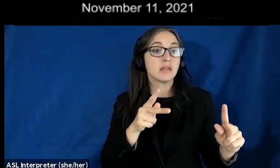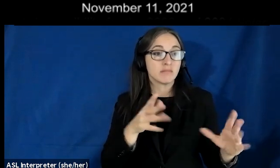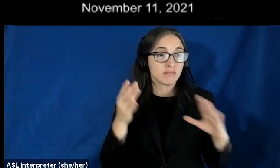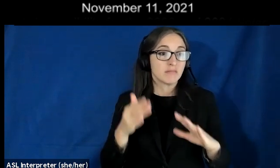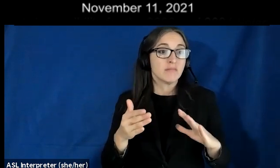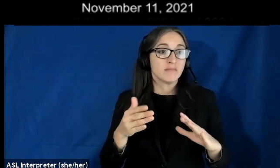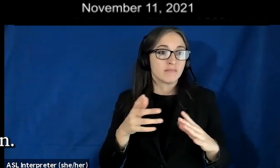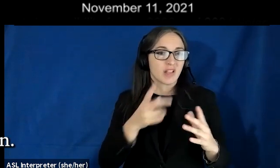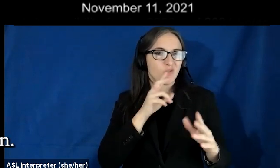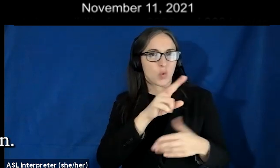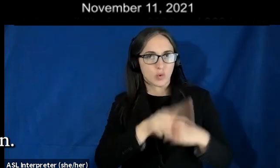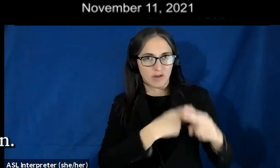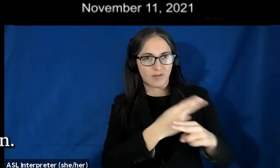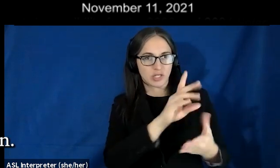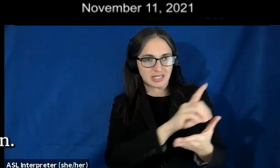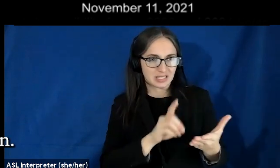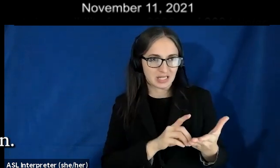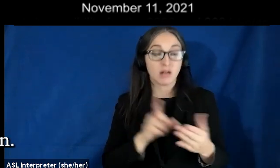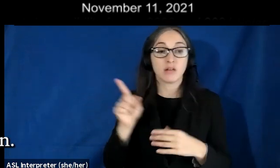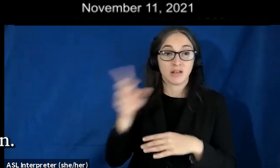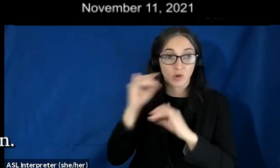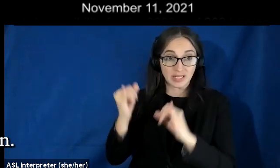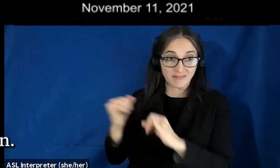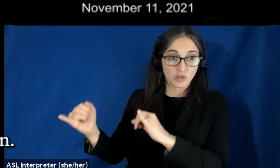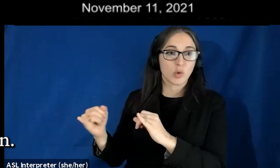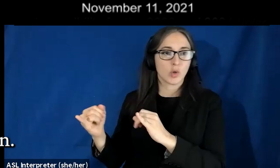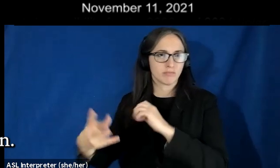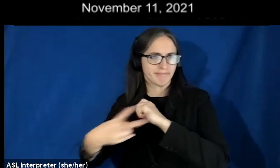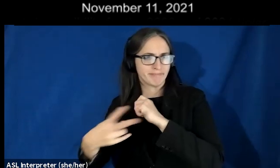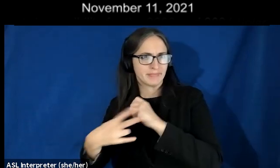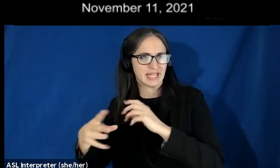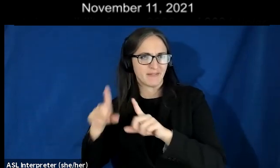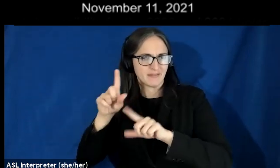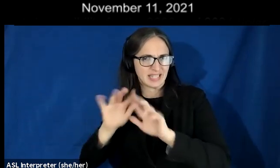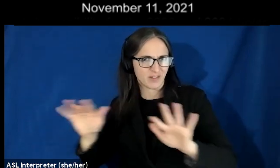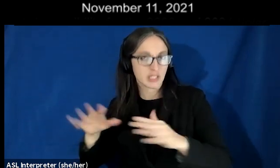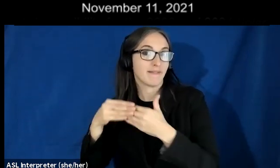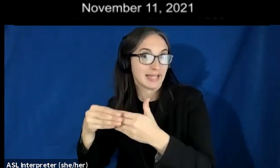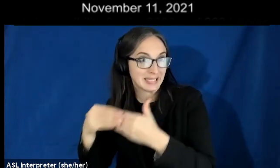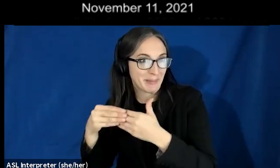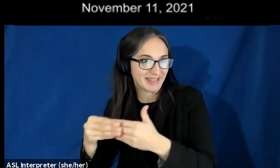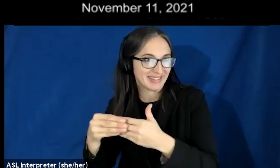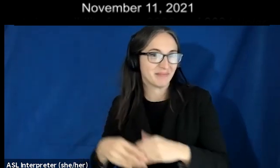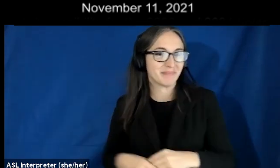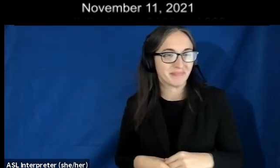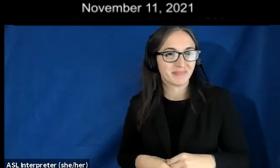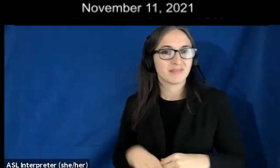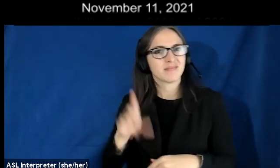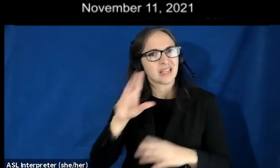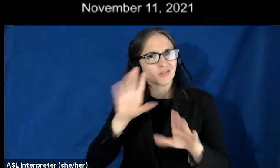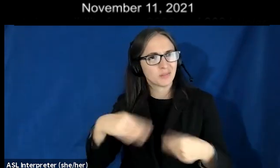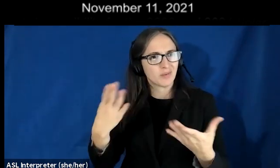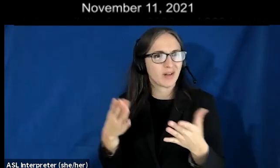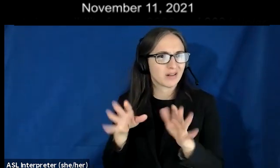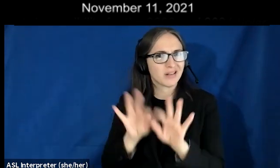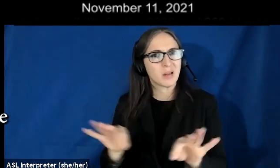save diversity, flexibility, generally express individual design. So we have to give importance for